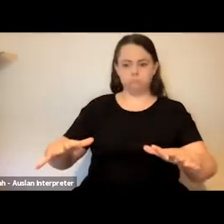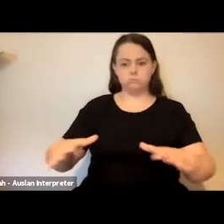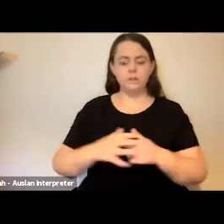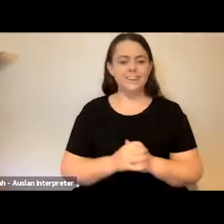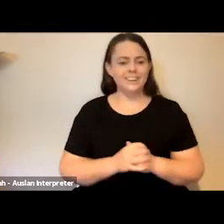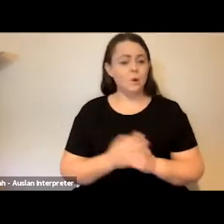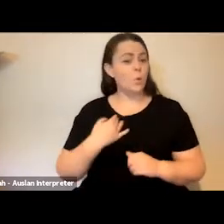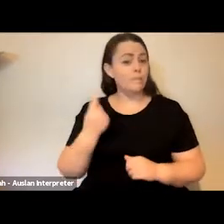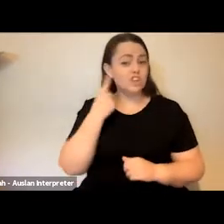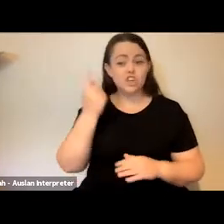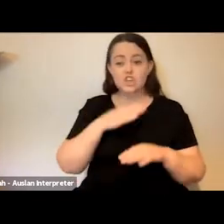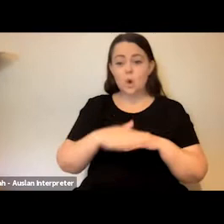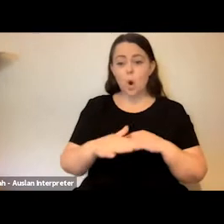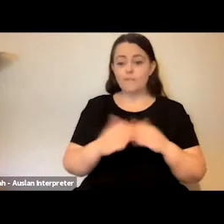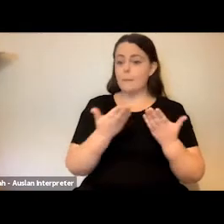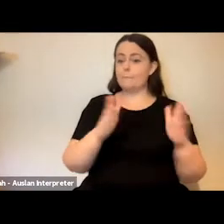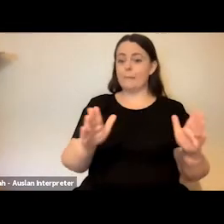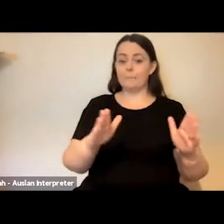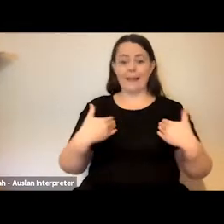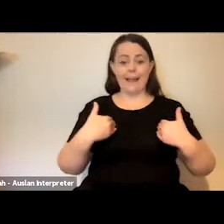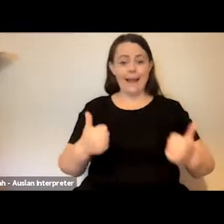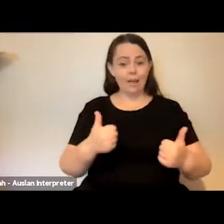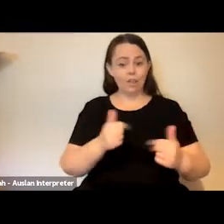regarding ecstasy crystal being adulterated with